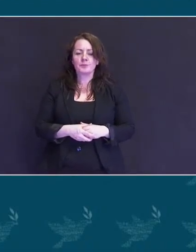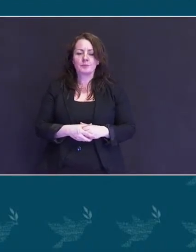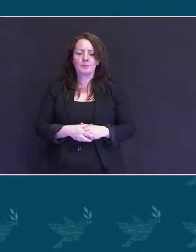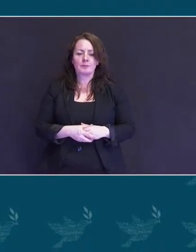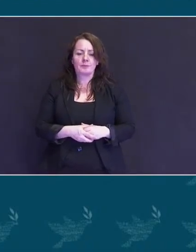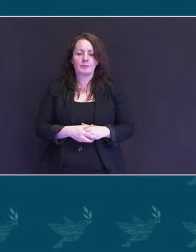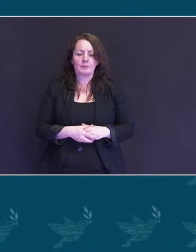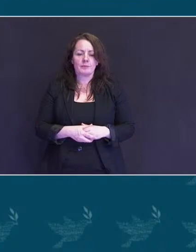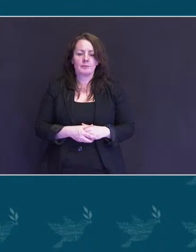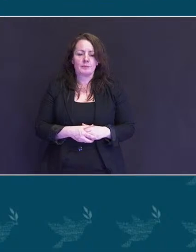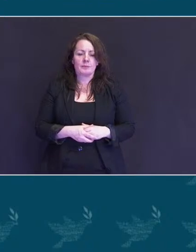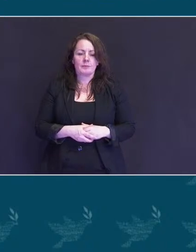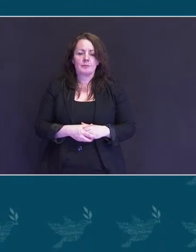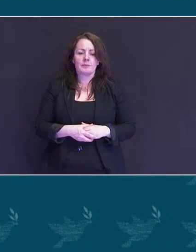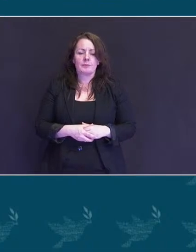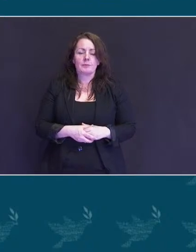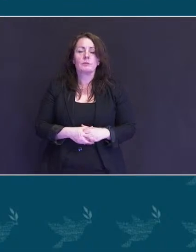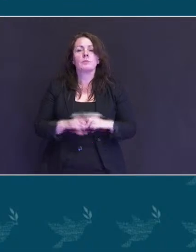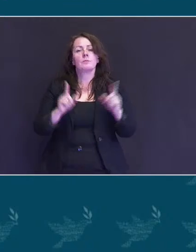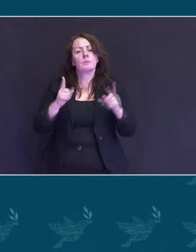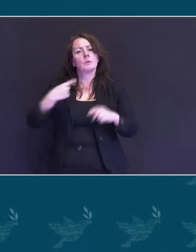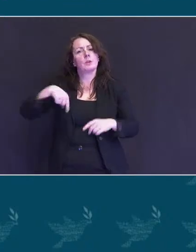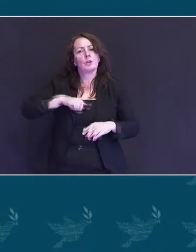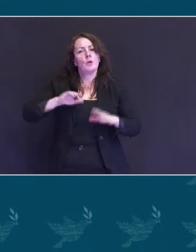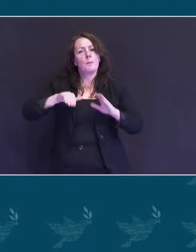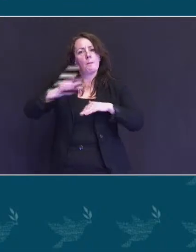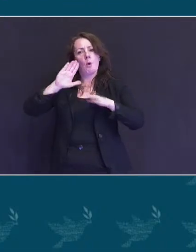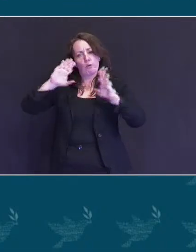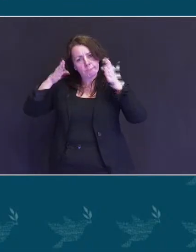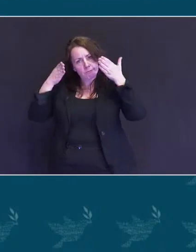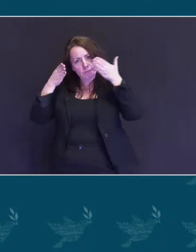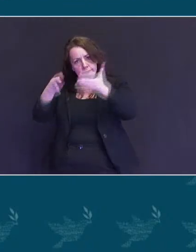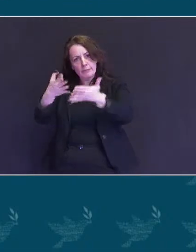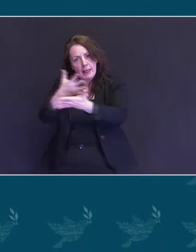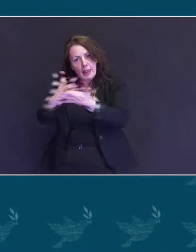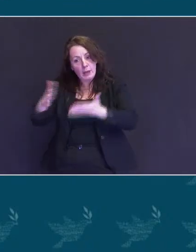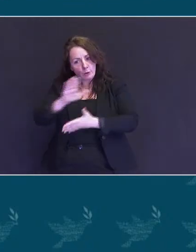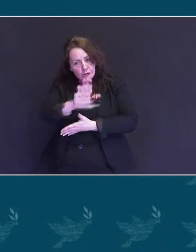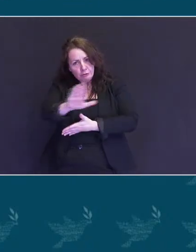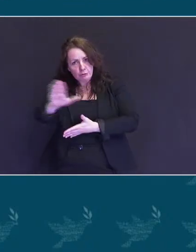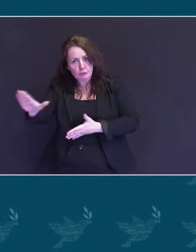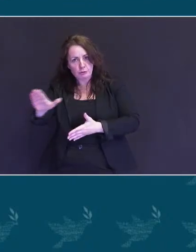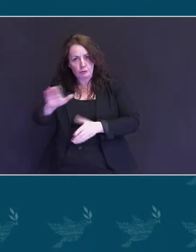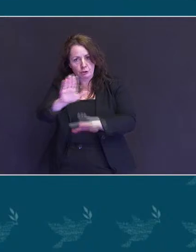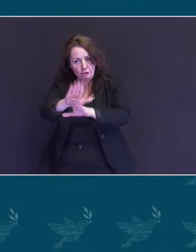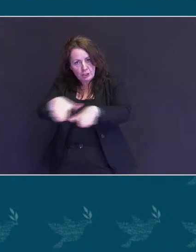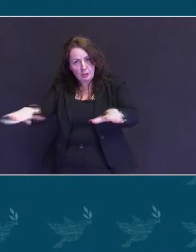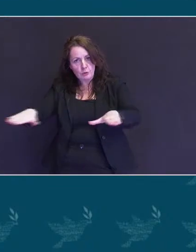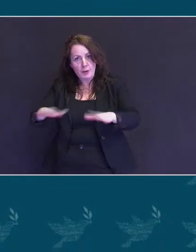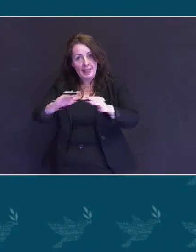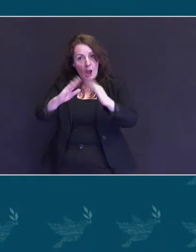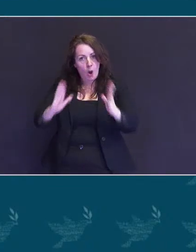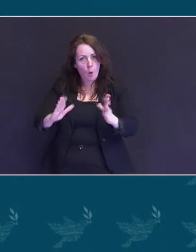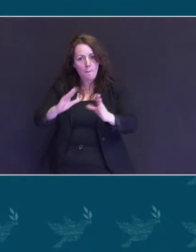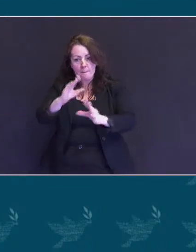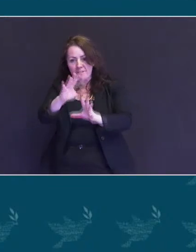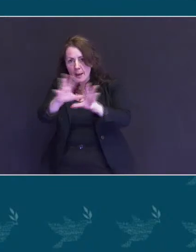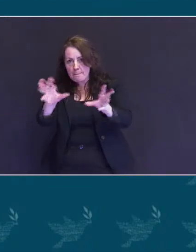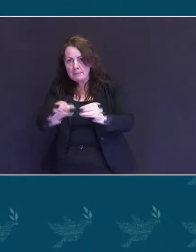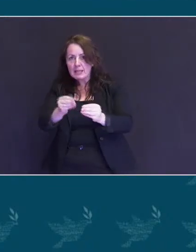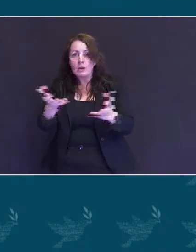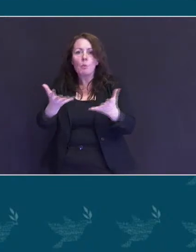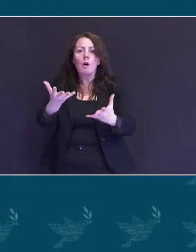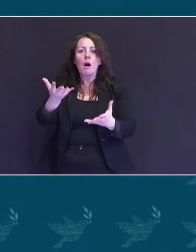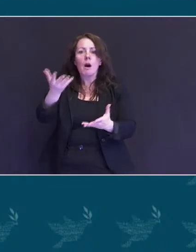we introduced the incremental introduction of African languages, but this was